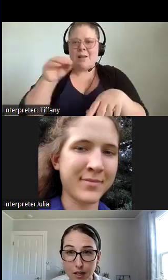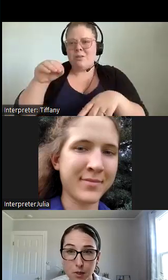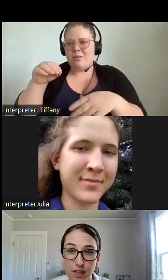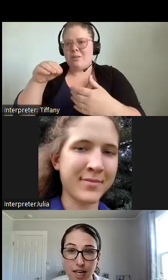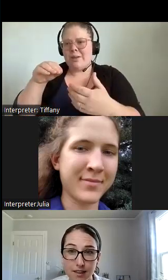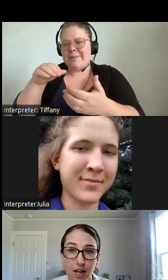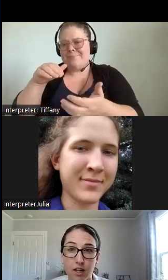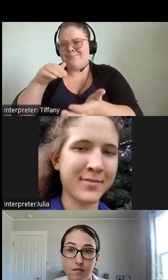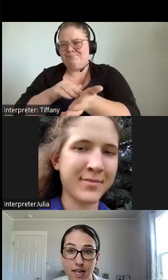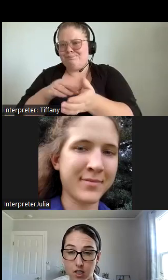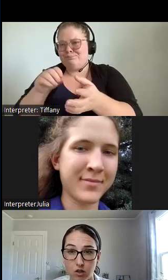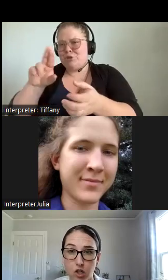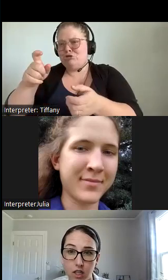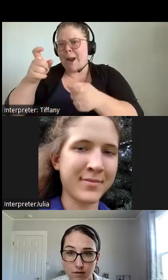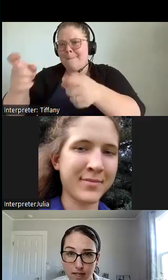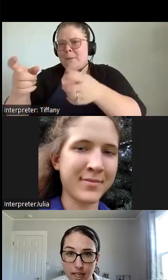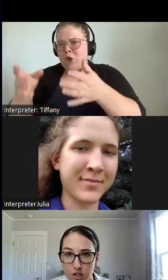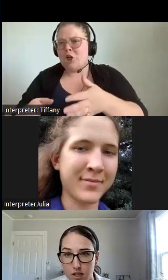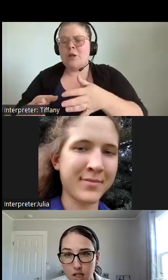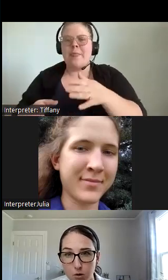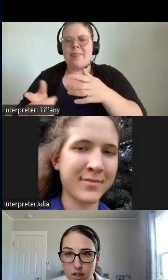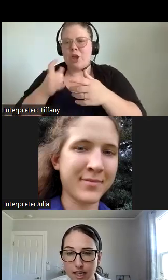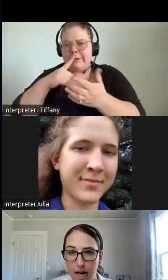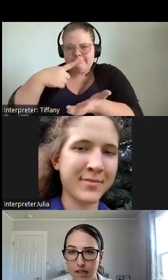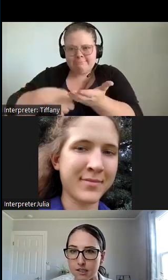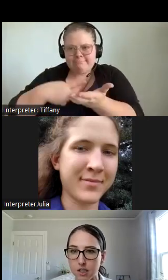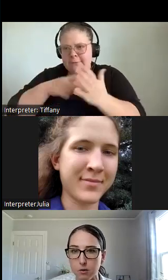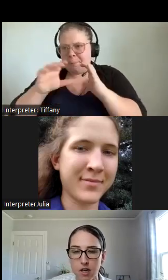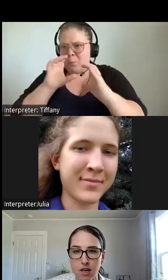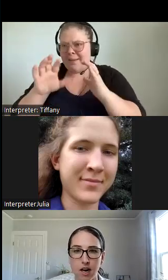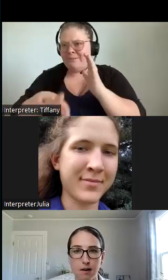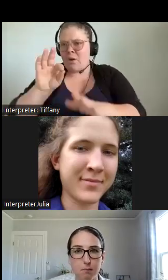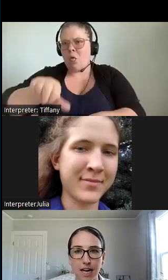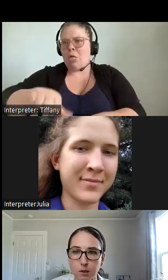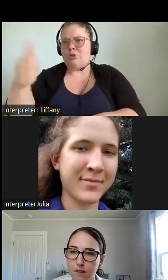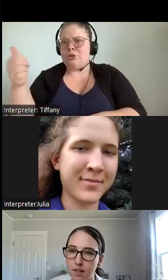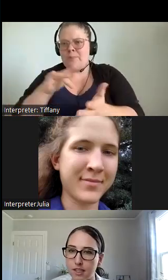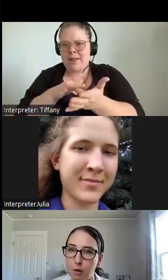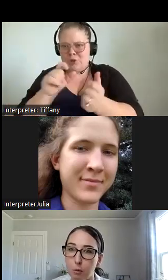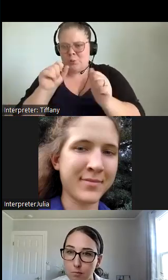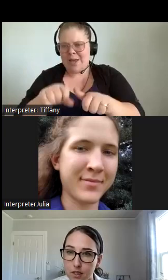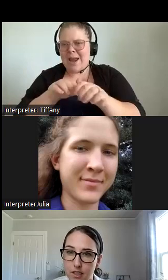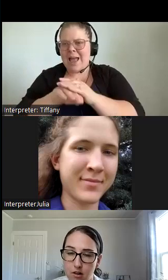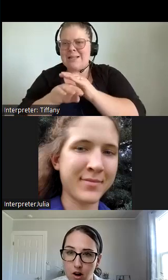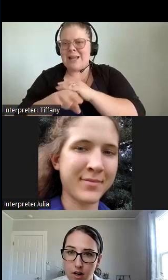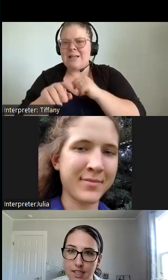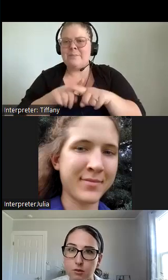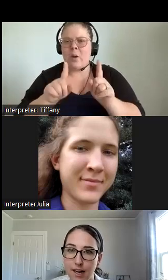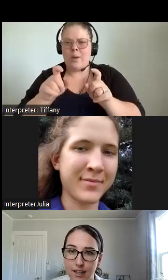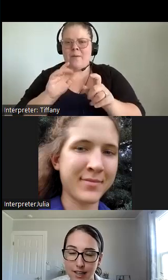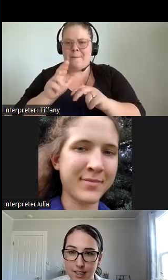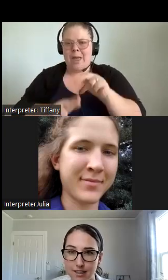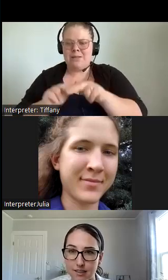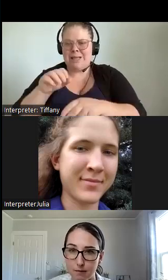kind of communicate there and find an alternative medication that you could get access to. But that's one of the things that we've built in on our end,